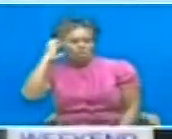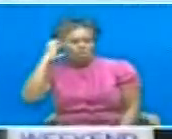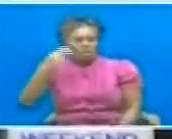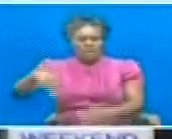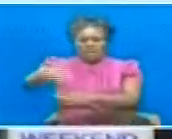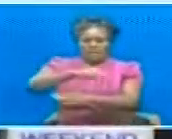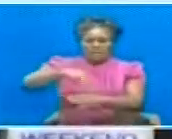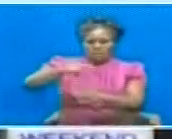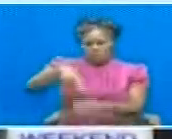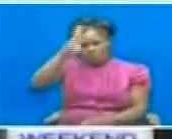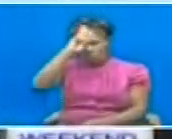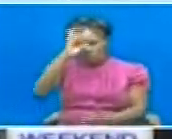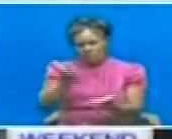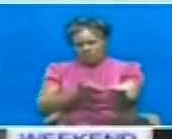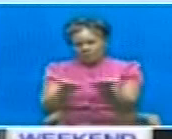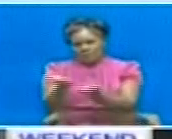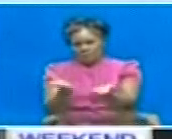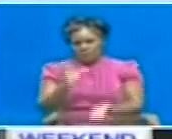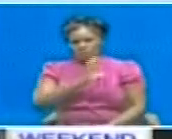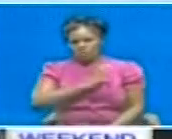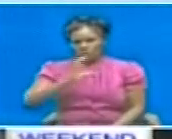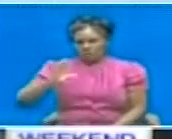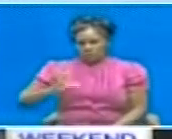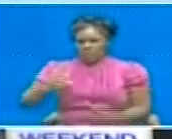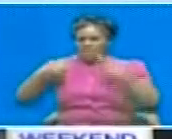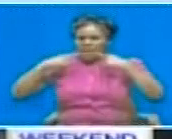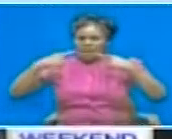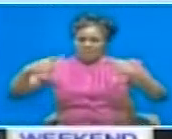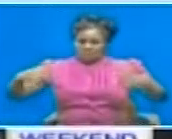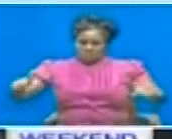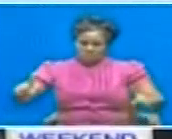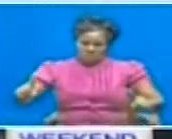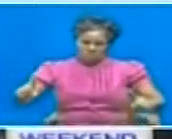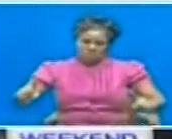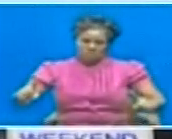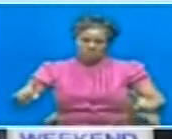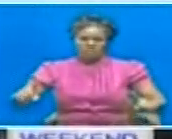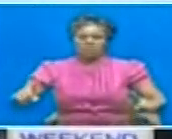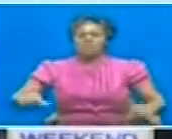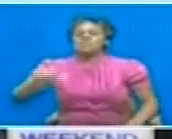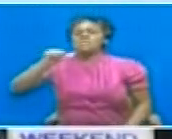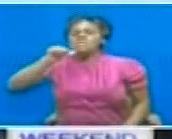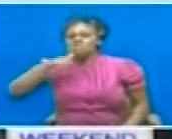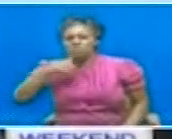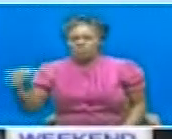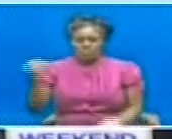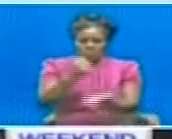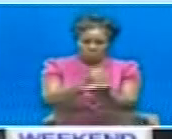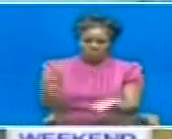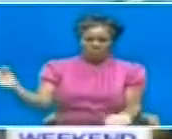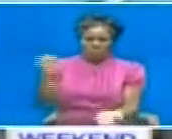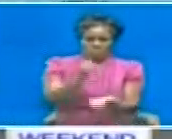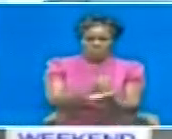National Police Service Commission hereby announces a new recruitment